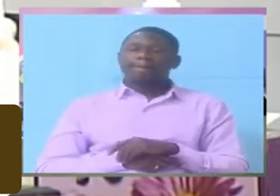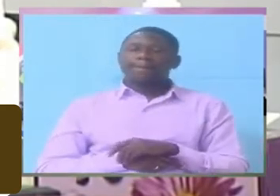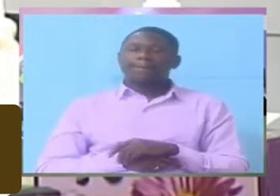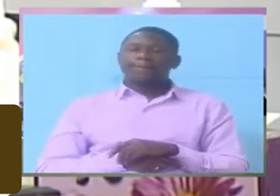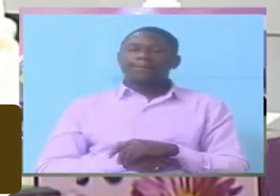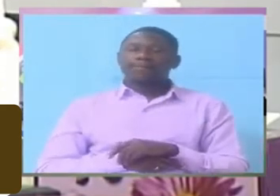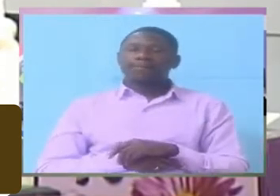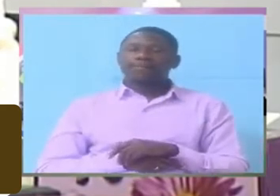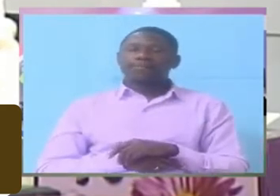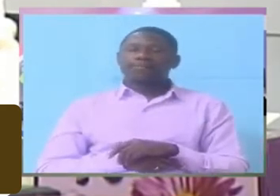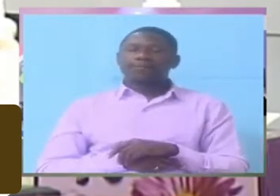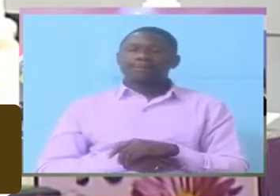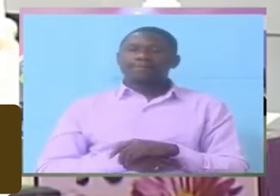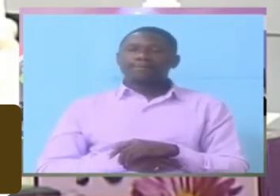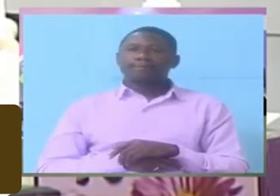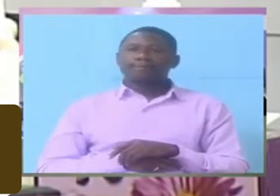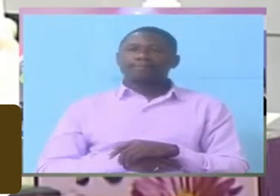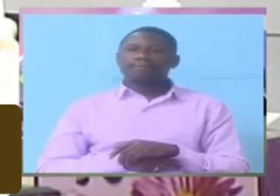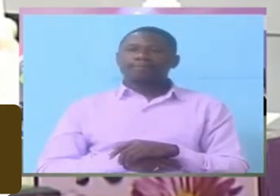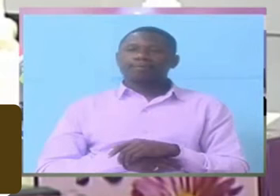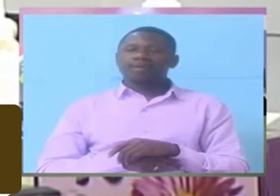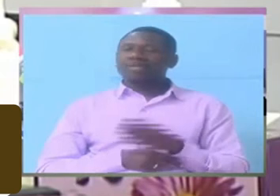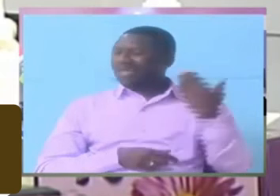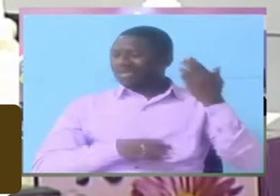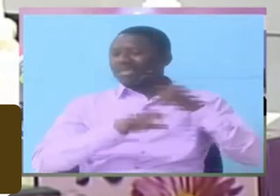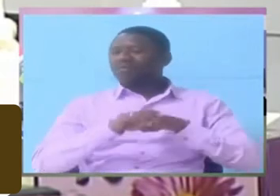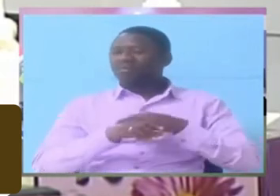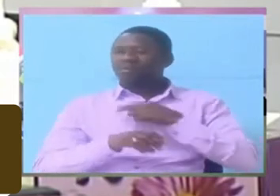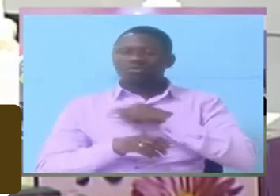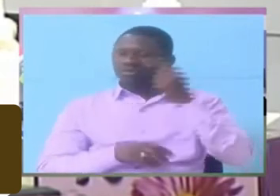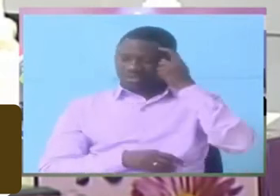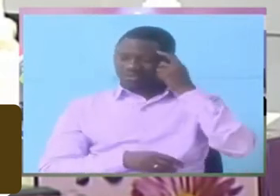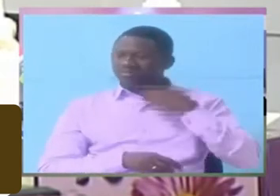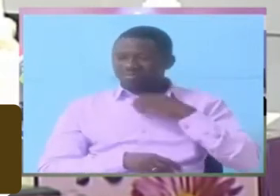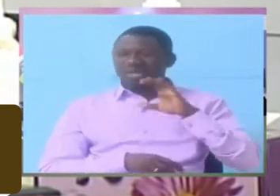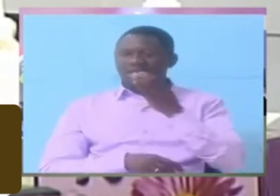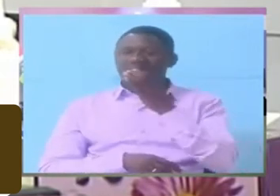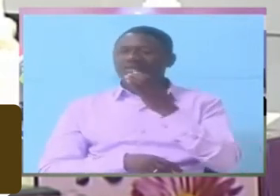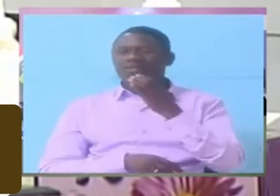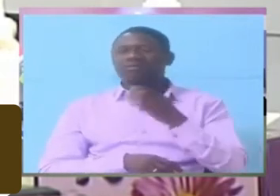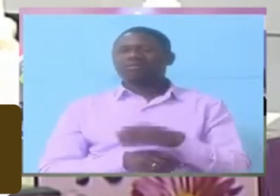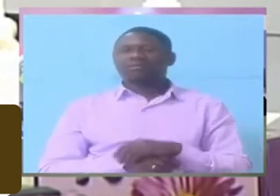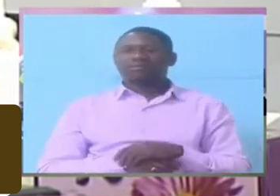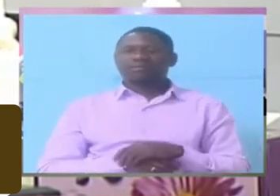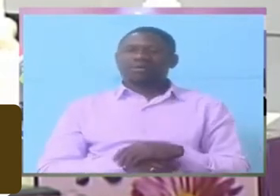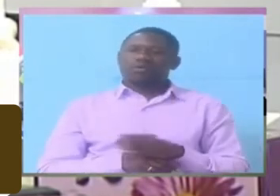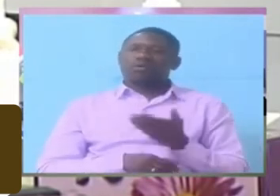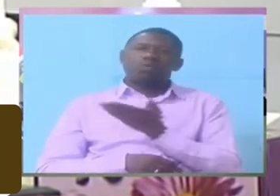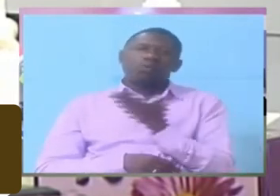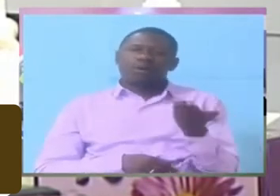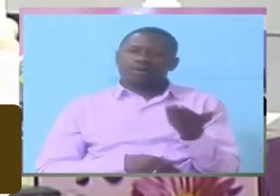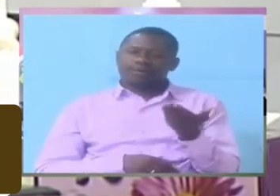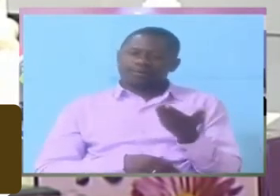I don't think I can. Ma mera otumo nsake no wonya. Why? If you want